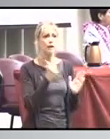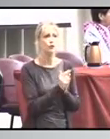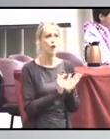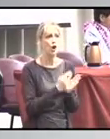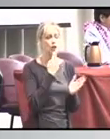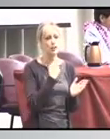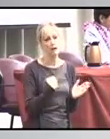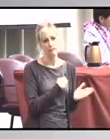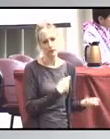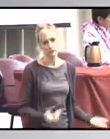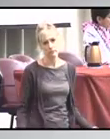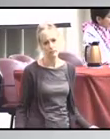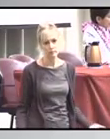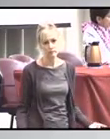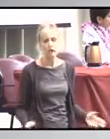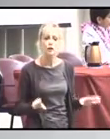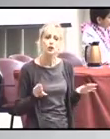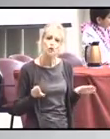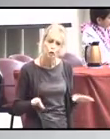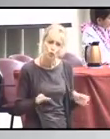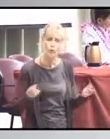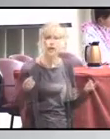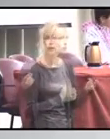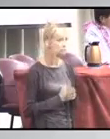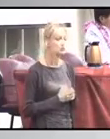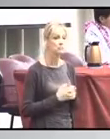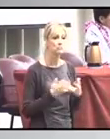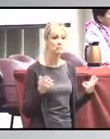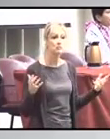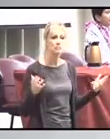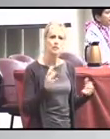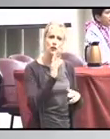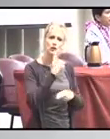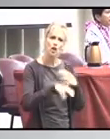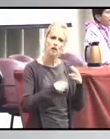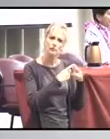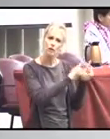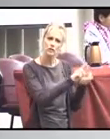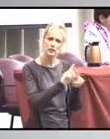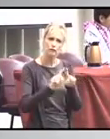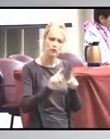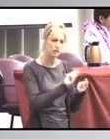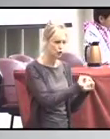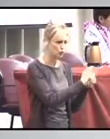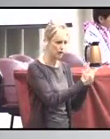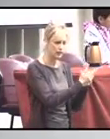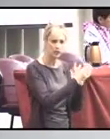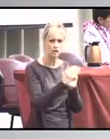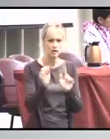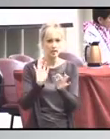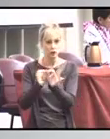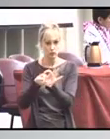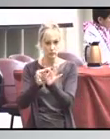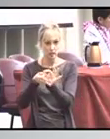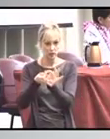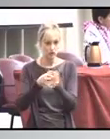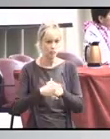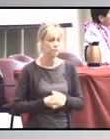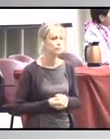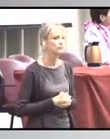do it. Do it in a way that's effective. We talked about the difference between translation and